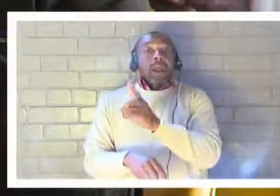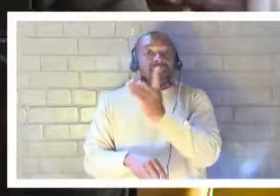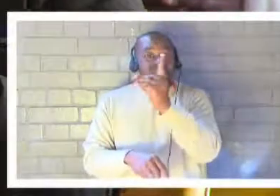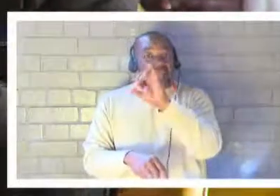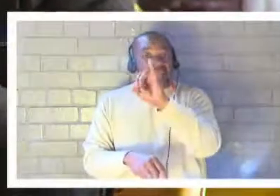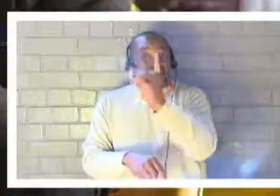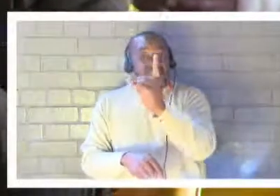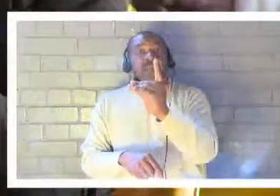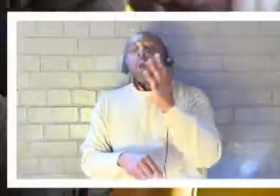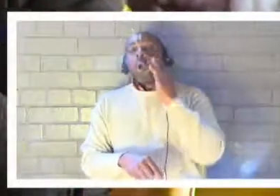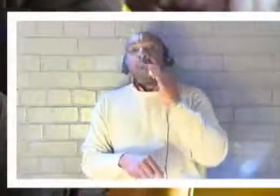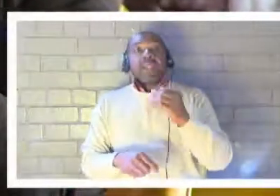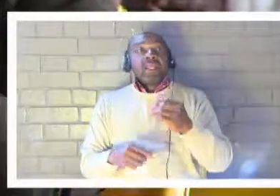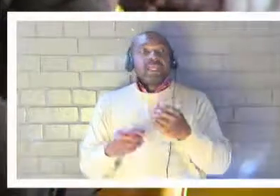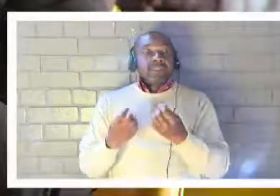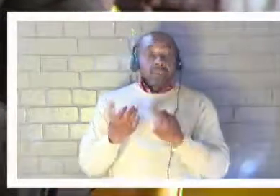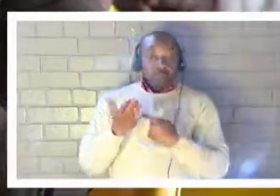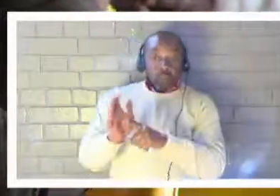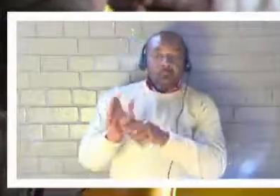for those